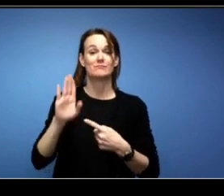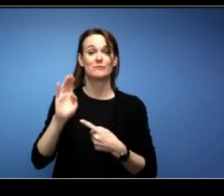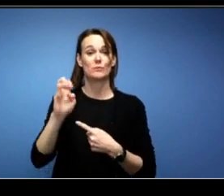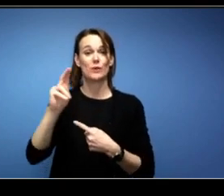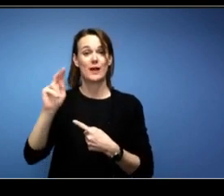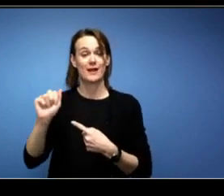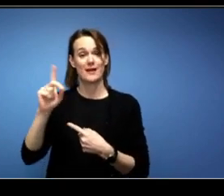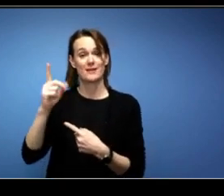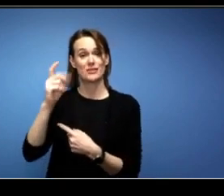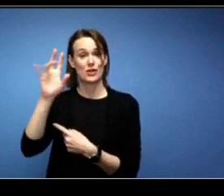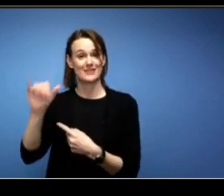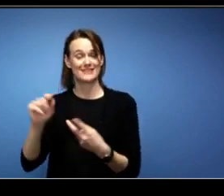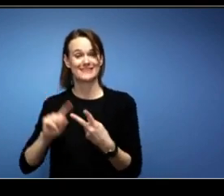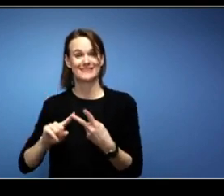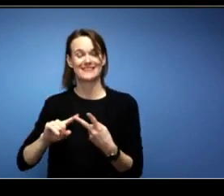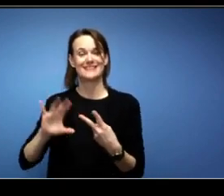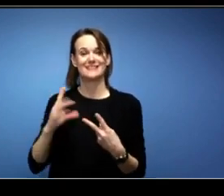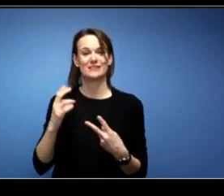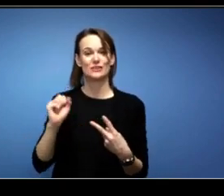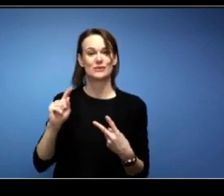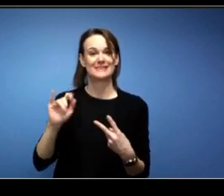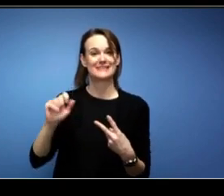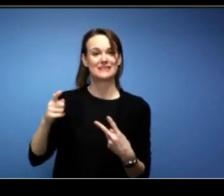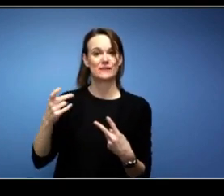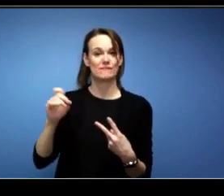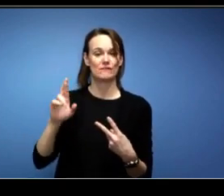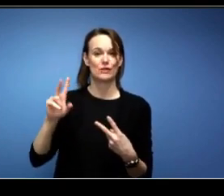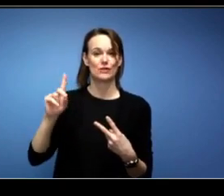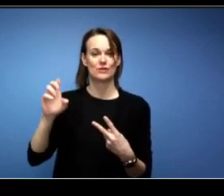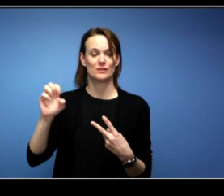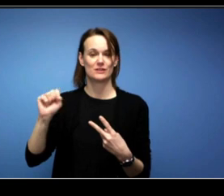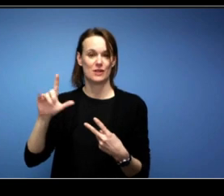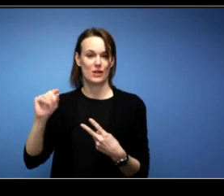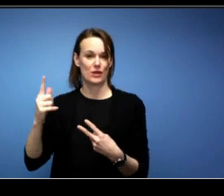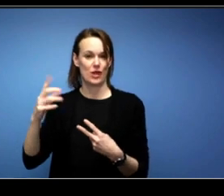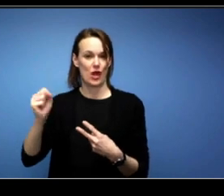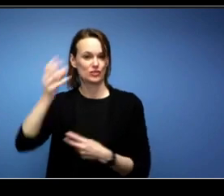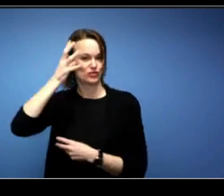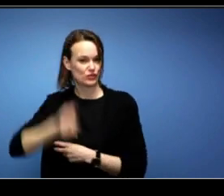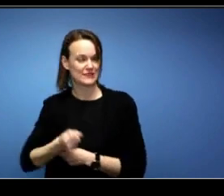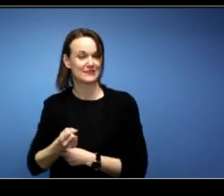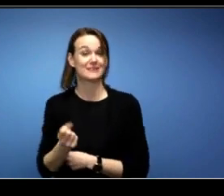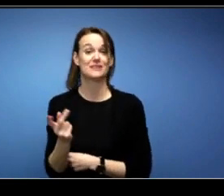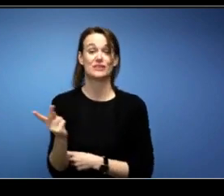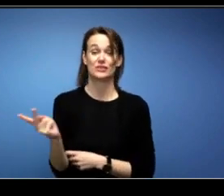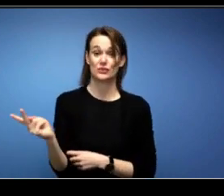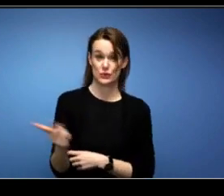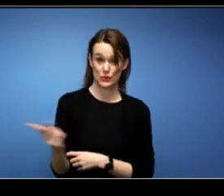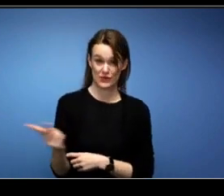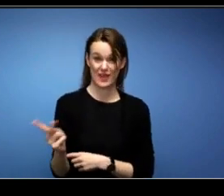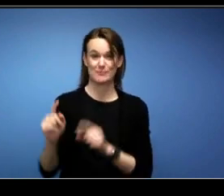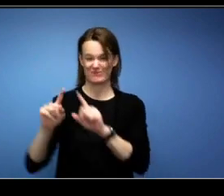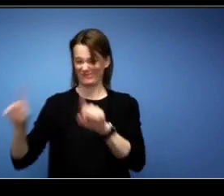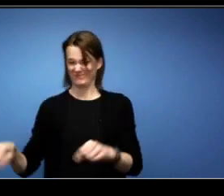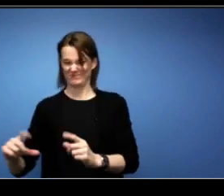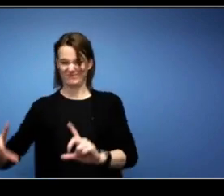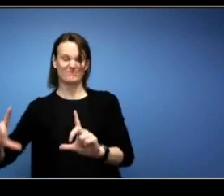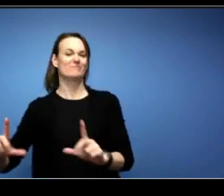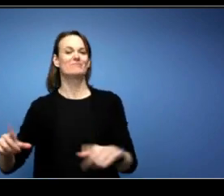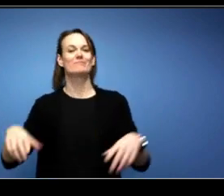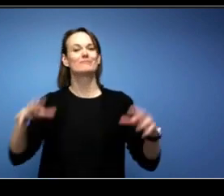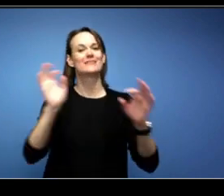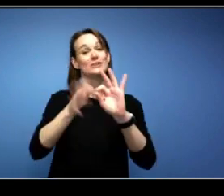Christopher Delage, who you'll see them in the bottom right-hand corner of your screens. Brenna, along with Christopher, will be